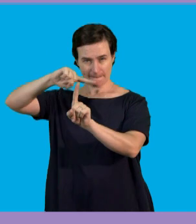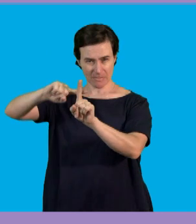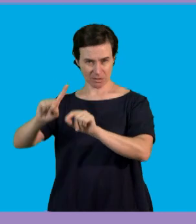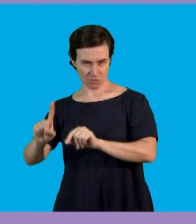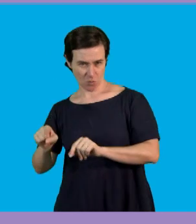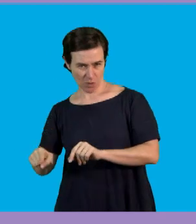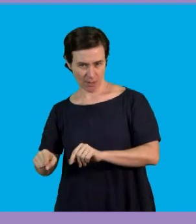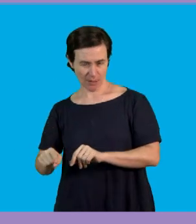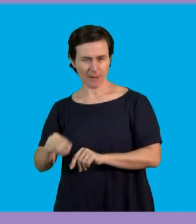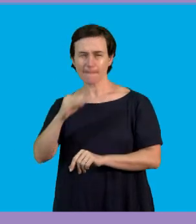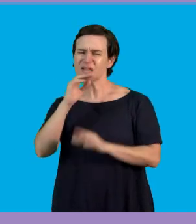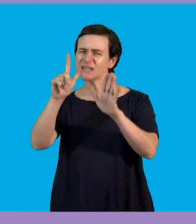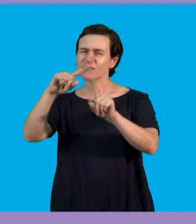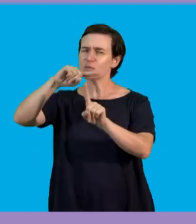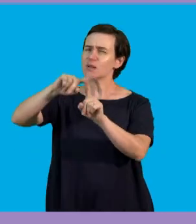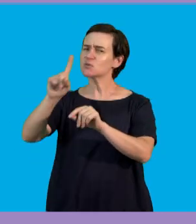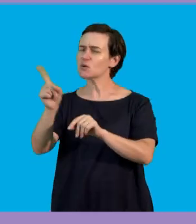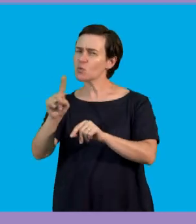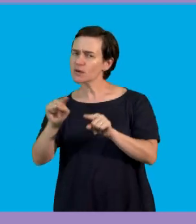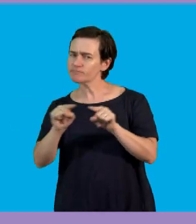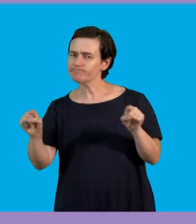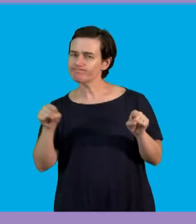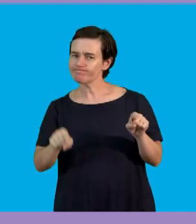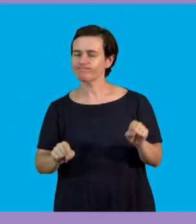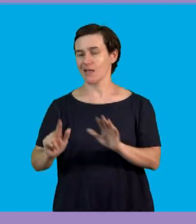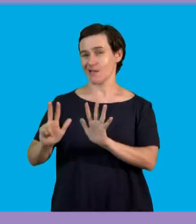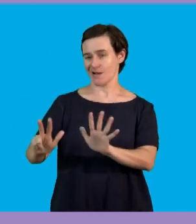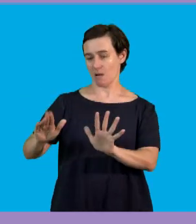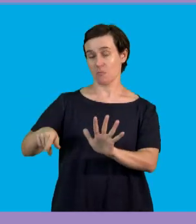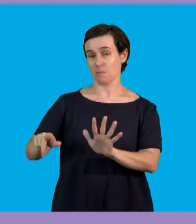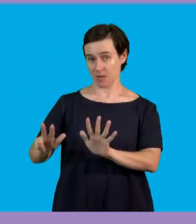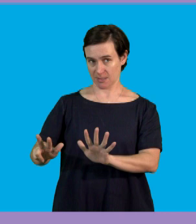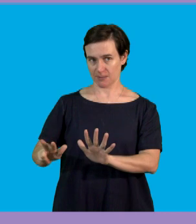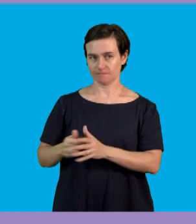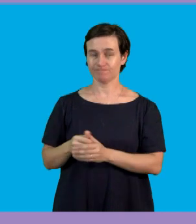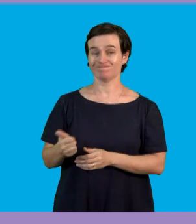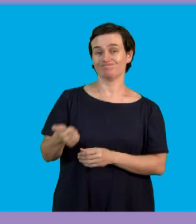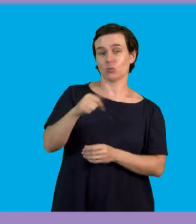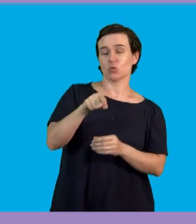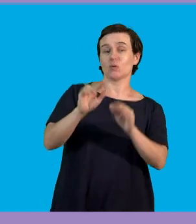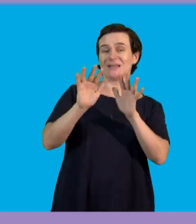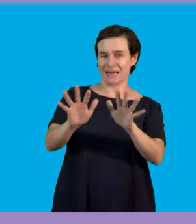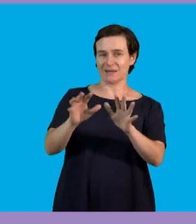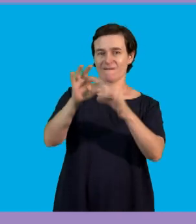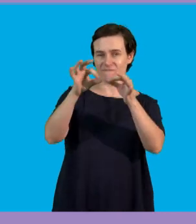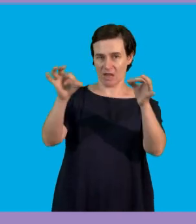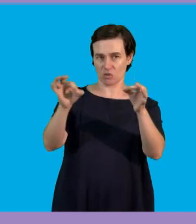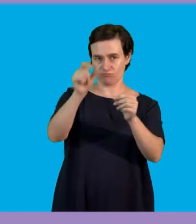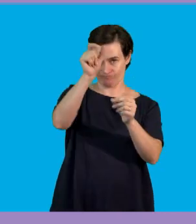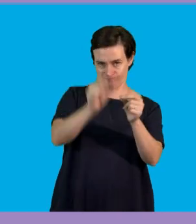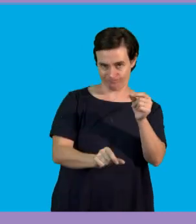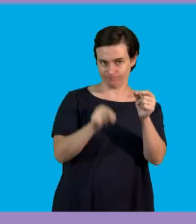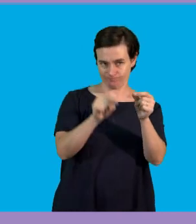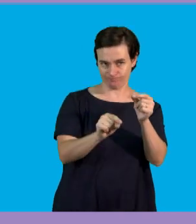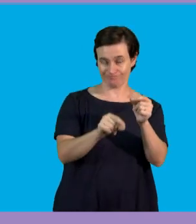7 plus 1? That is going to give me an 8. We move on to the tens column. We have 7